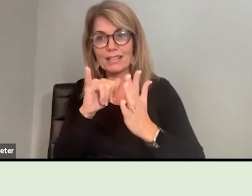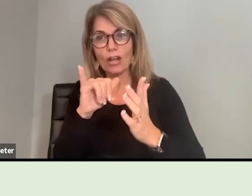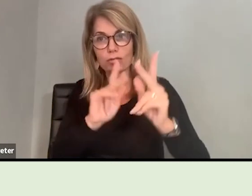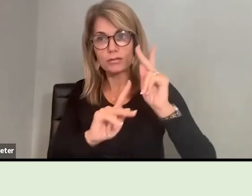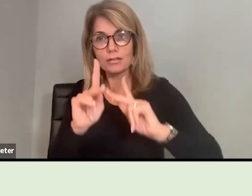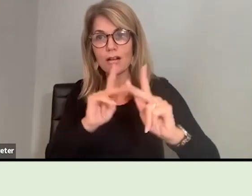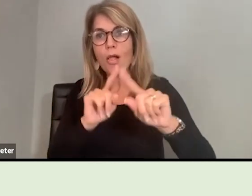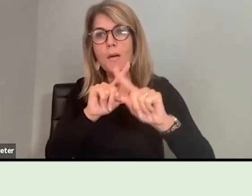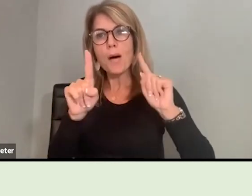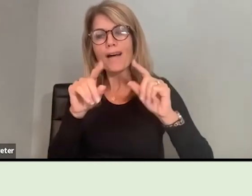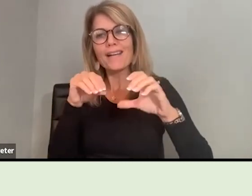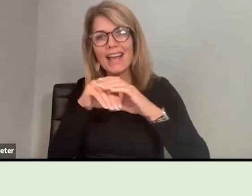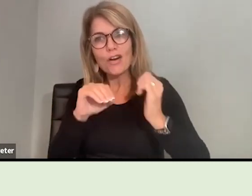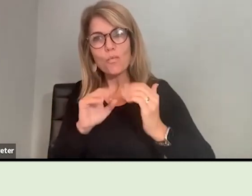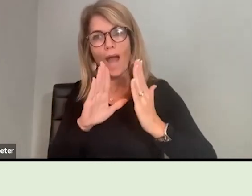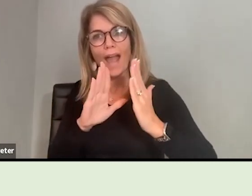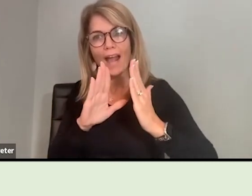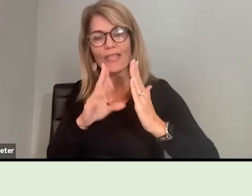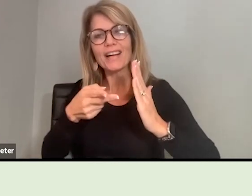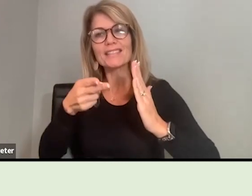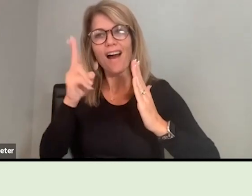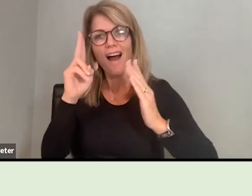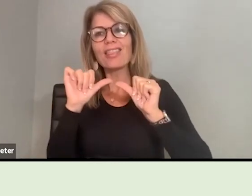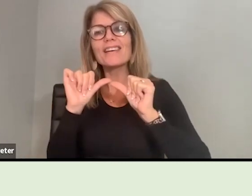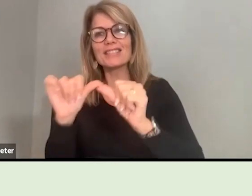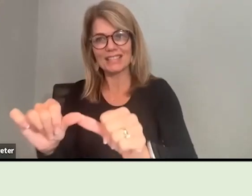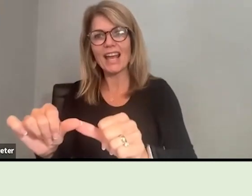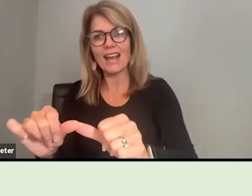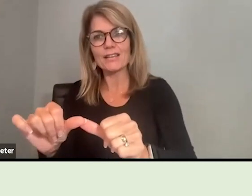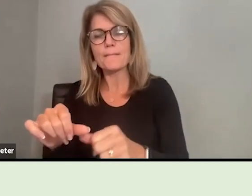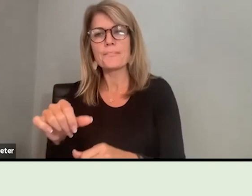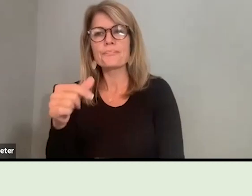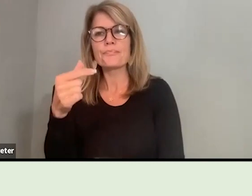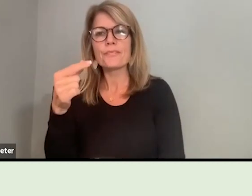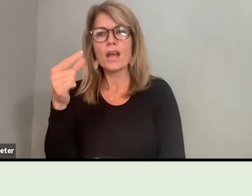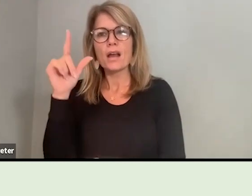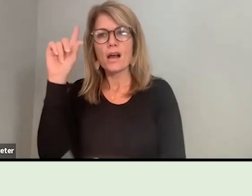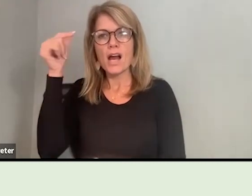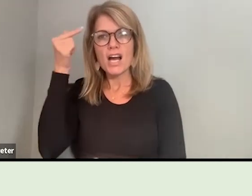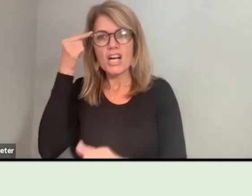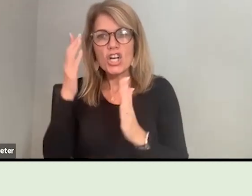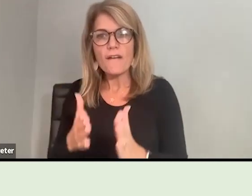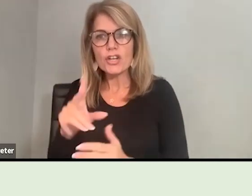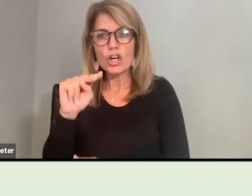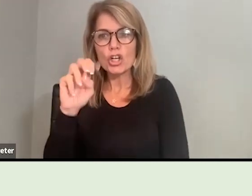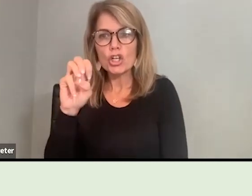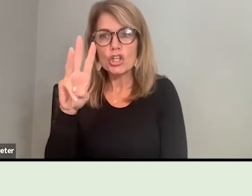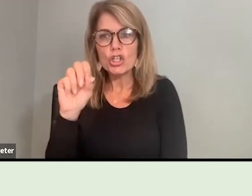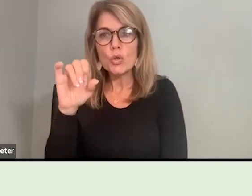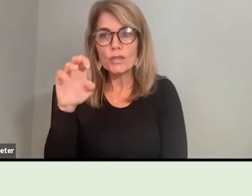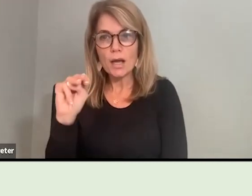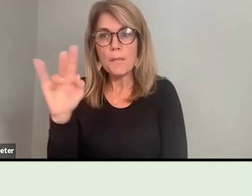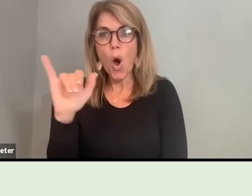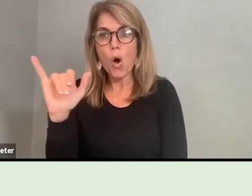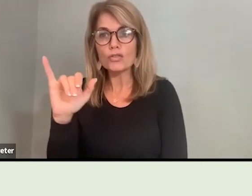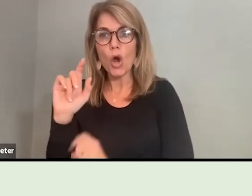in a fashion that is going to be highly sustaining. Now, Governor Newsom out there had placed also some funding